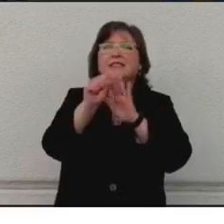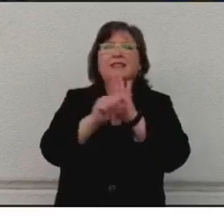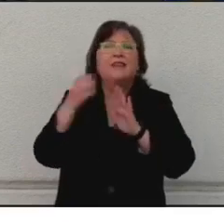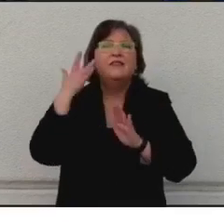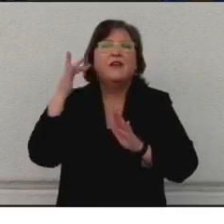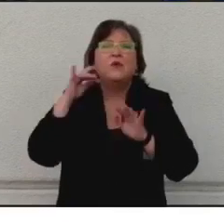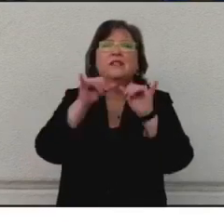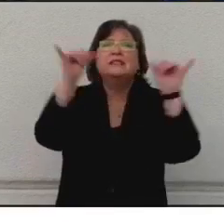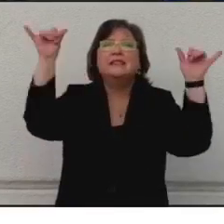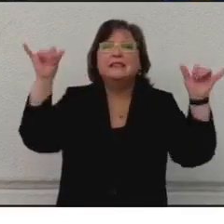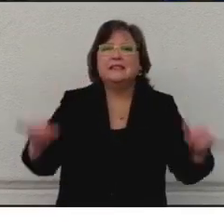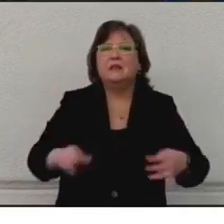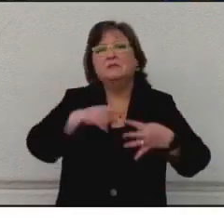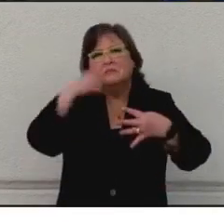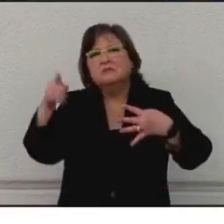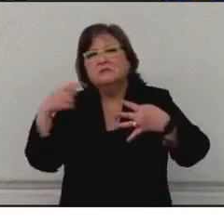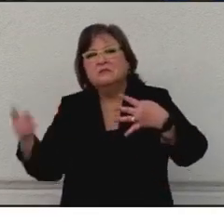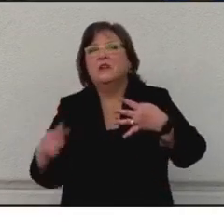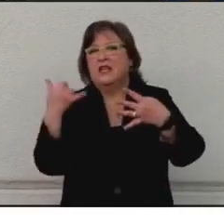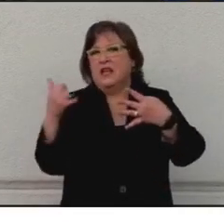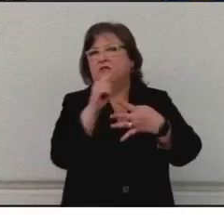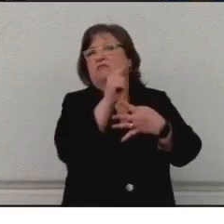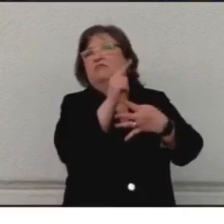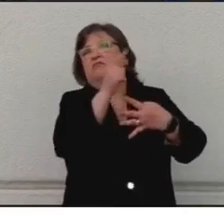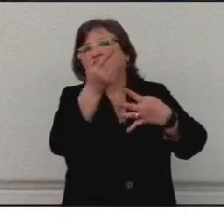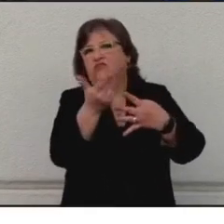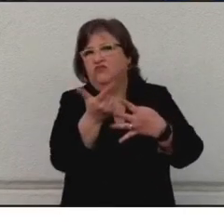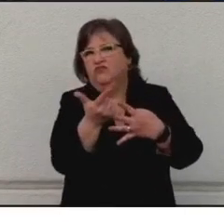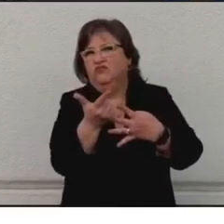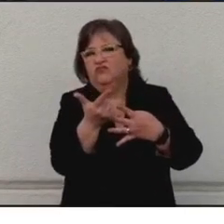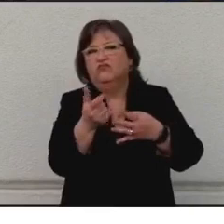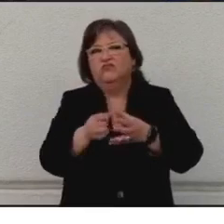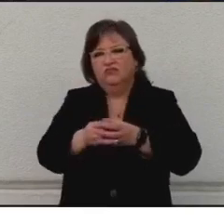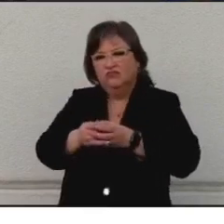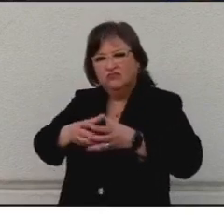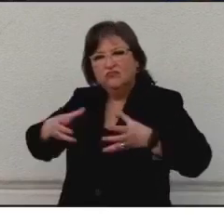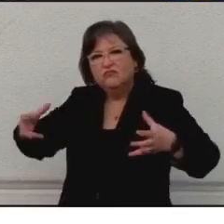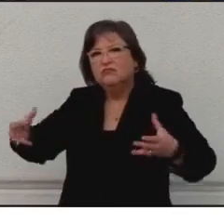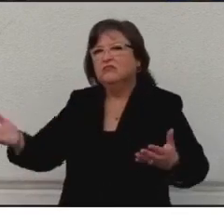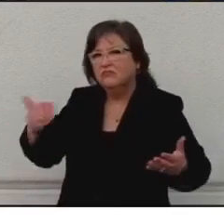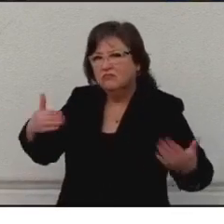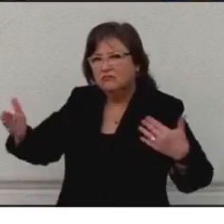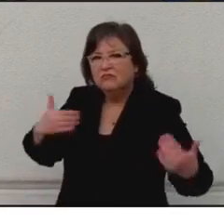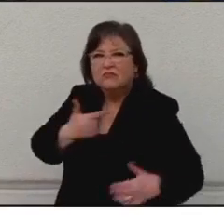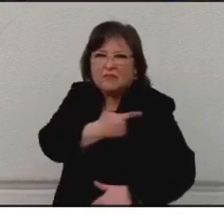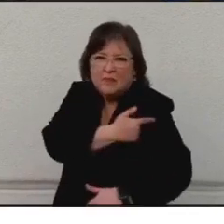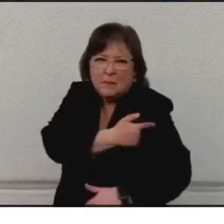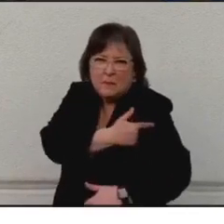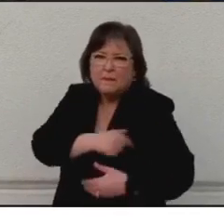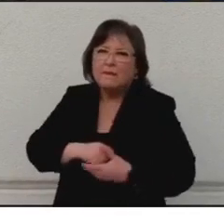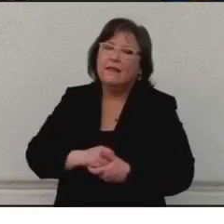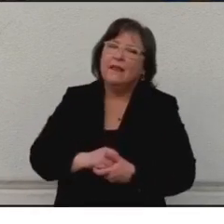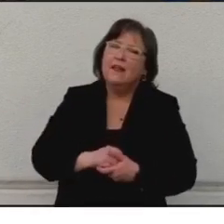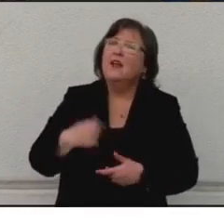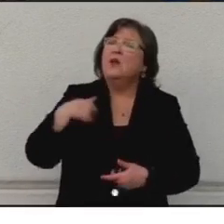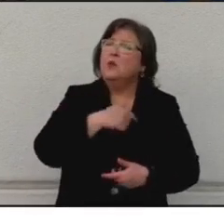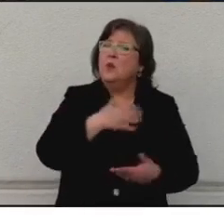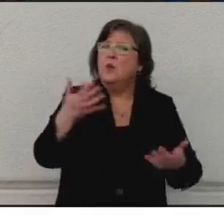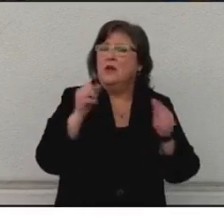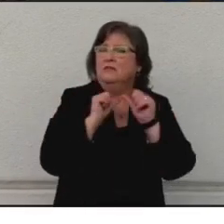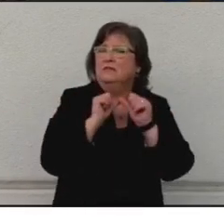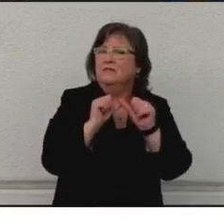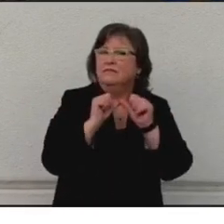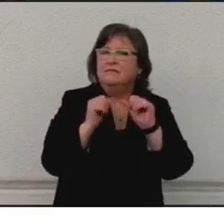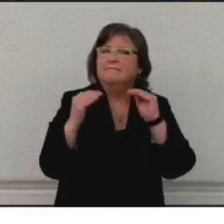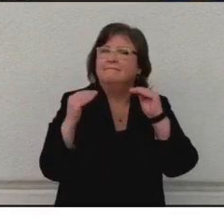As we expand this access, we will continue our focus on equity to ensure that